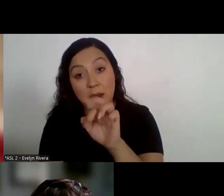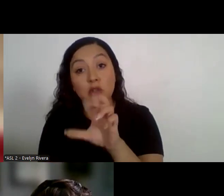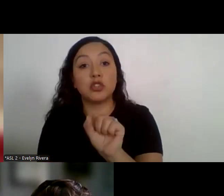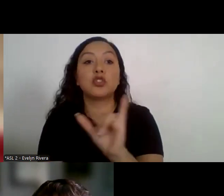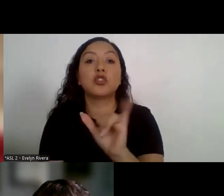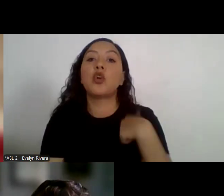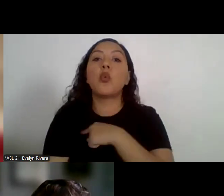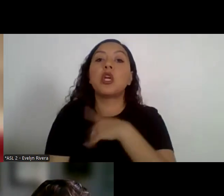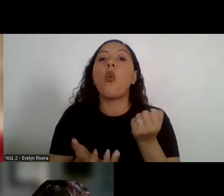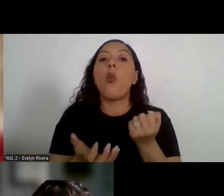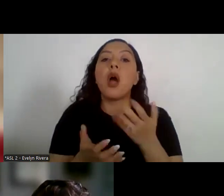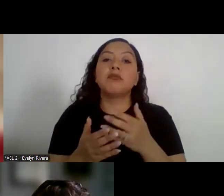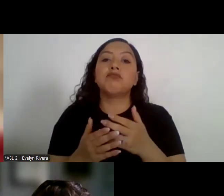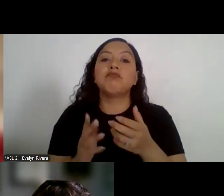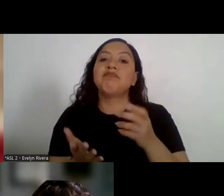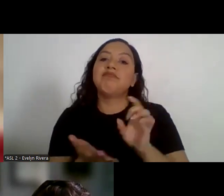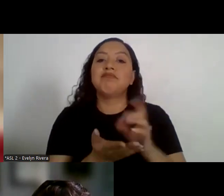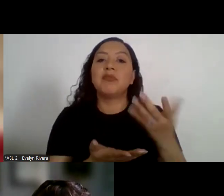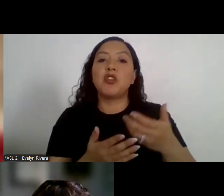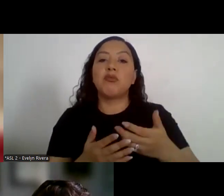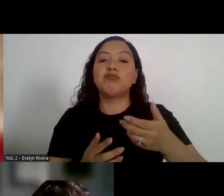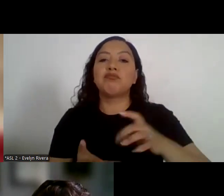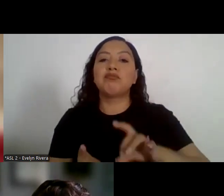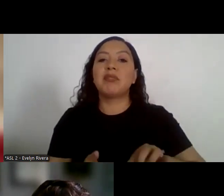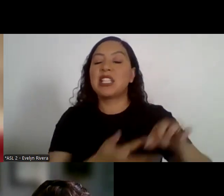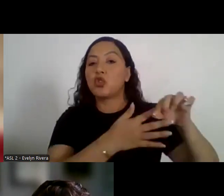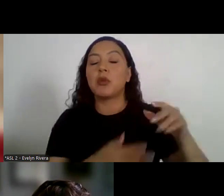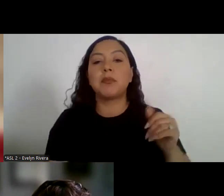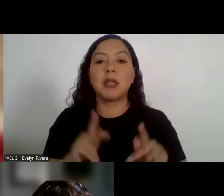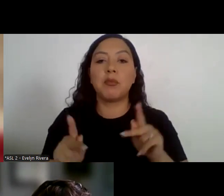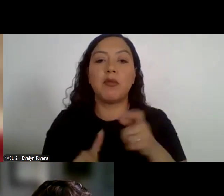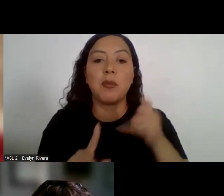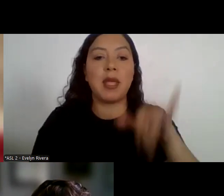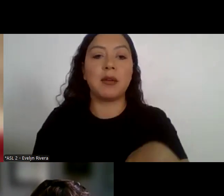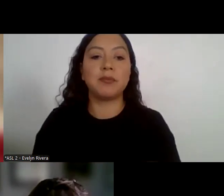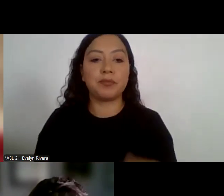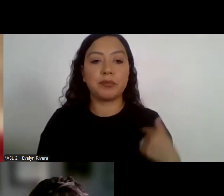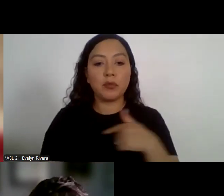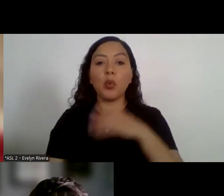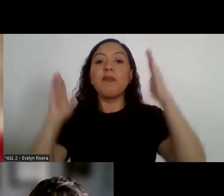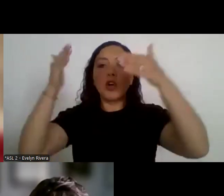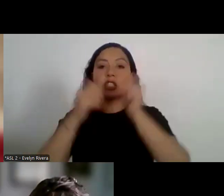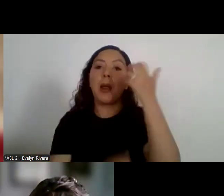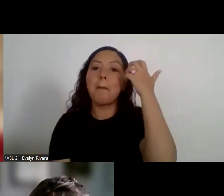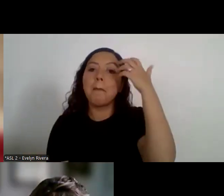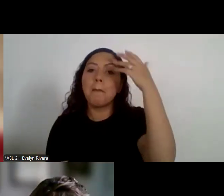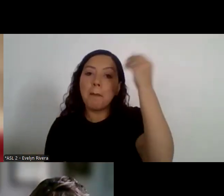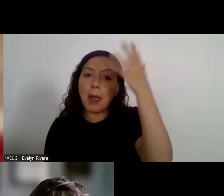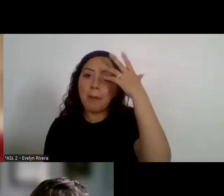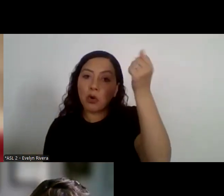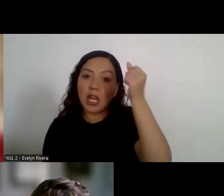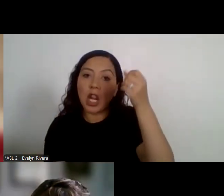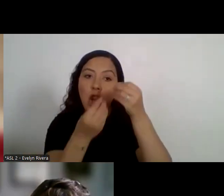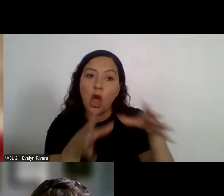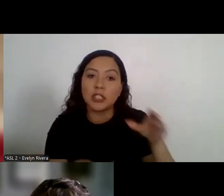that reason. So we've been looking across the spectrum, sort of from memory loss to Alzheimer's and other